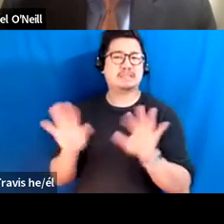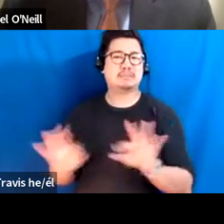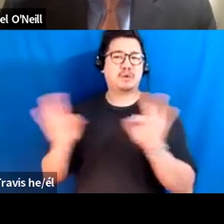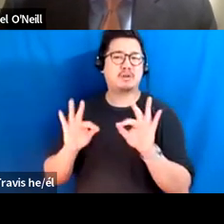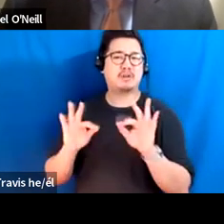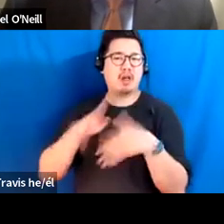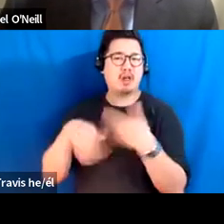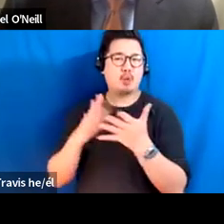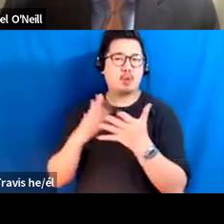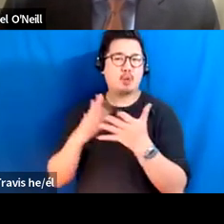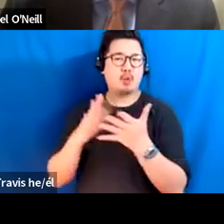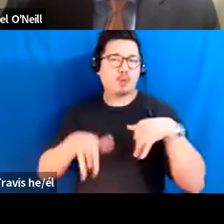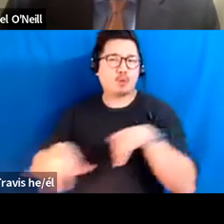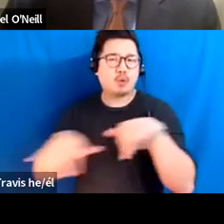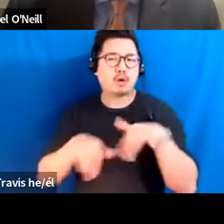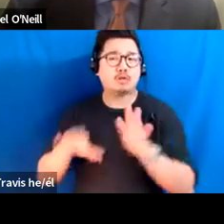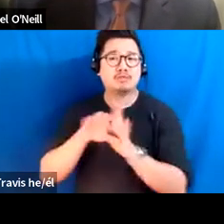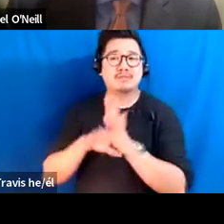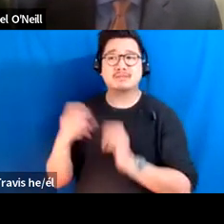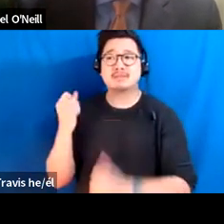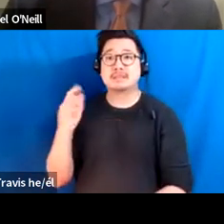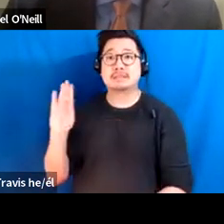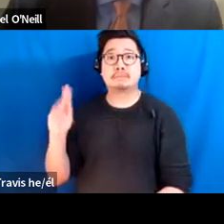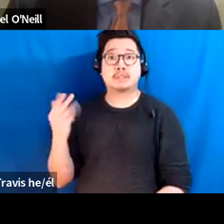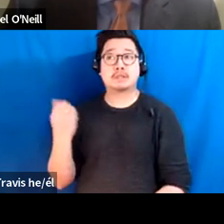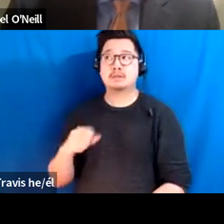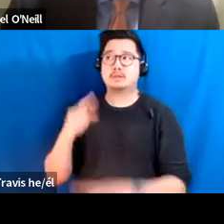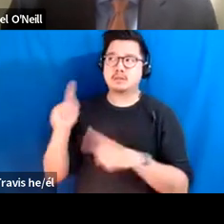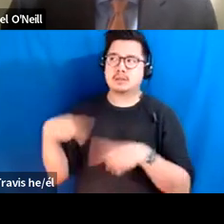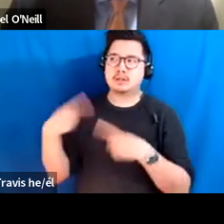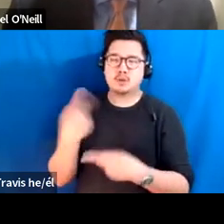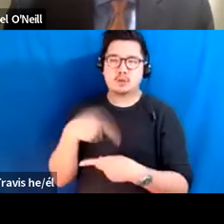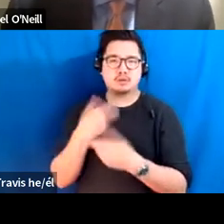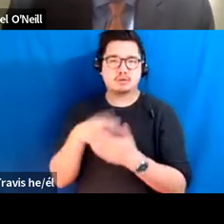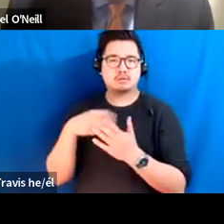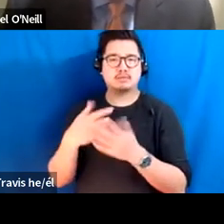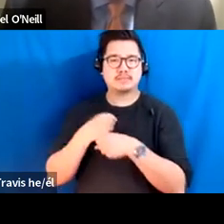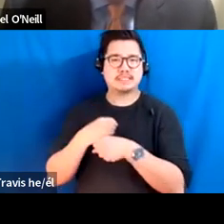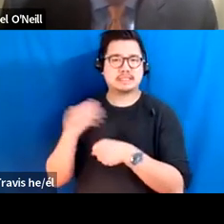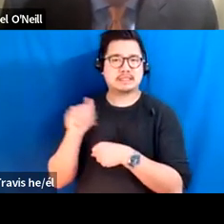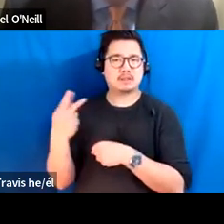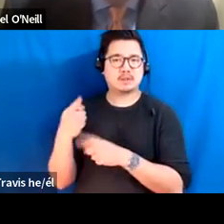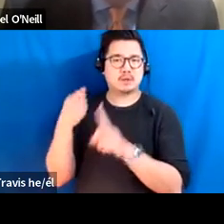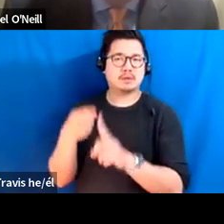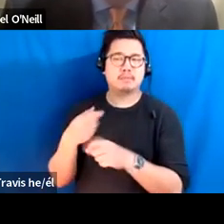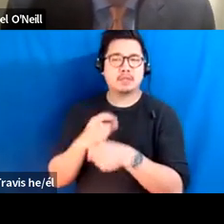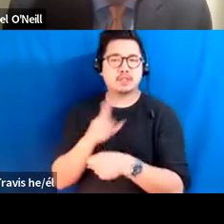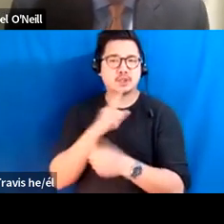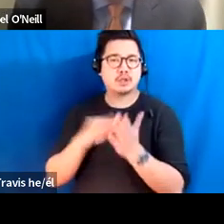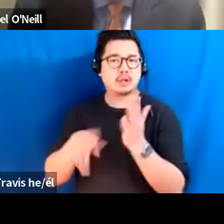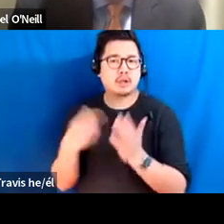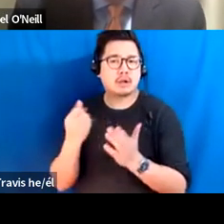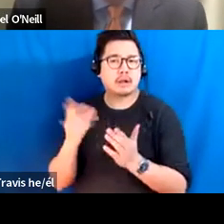understand bisac did so much work putting together an app so students could understand what their rights were under the code of